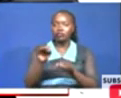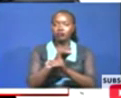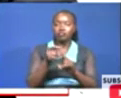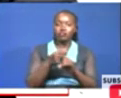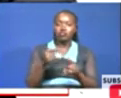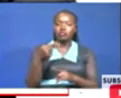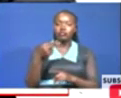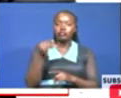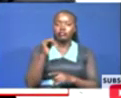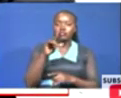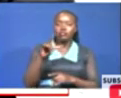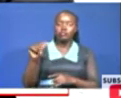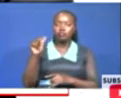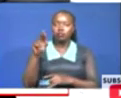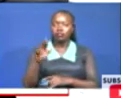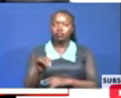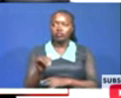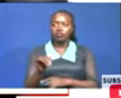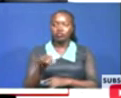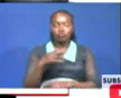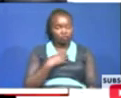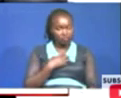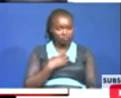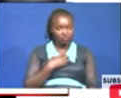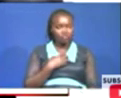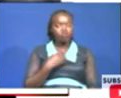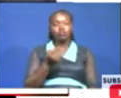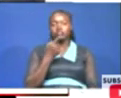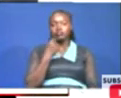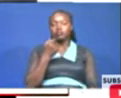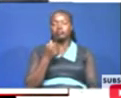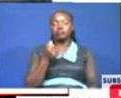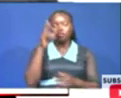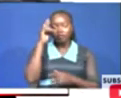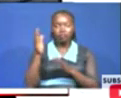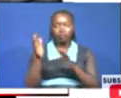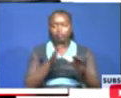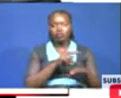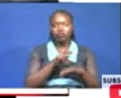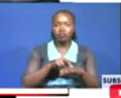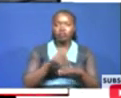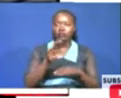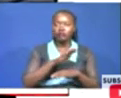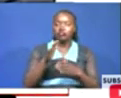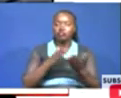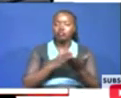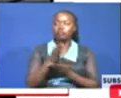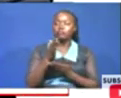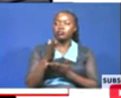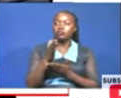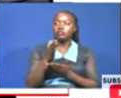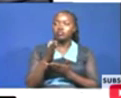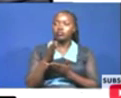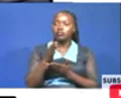Mutyambai, who retired, obviously, due to medical constraints. Now, the National Assembly has endorsed the deployment